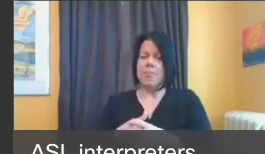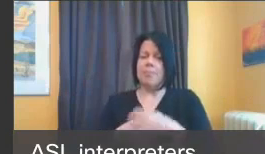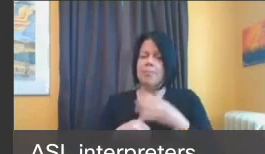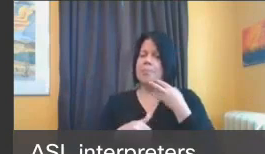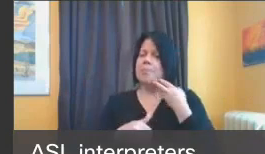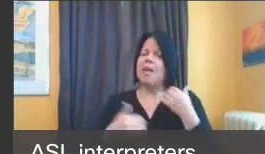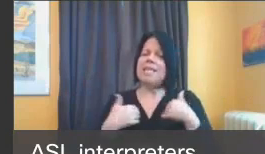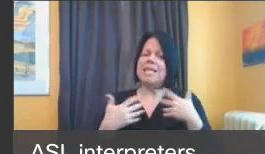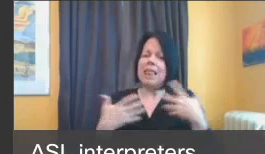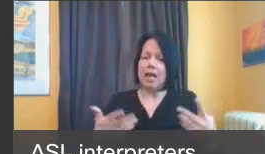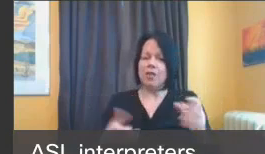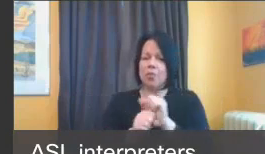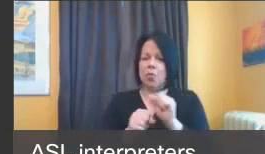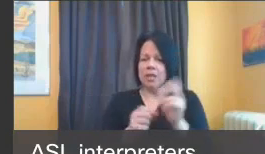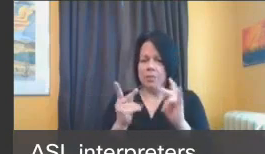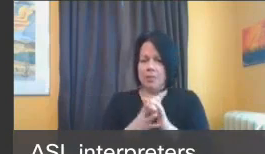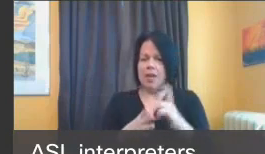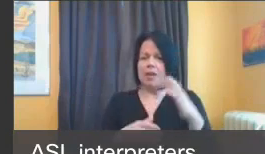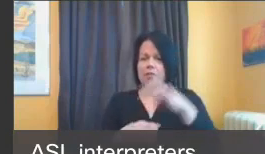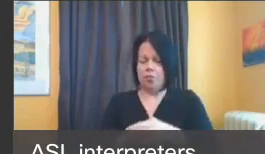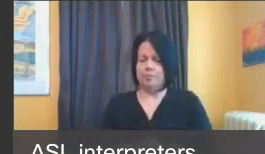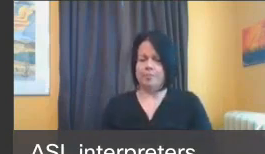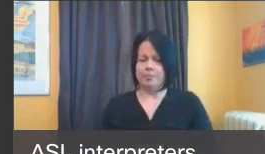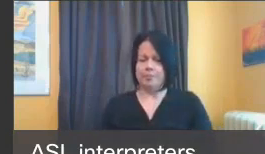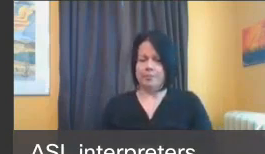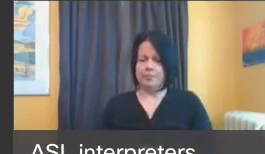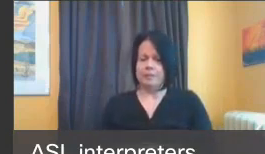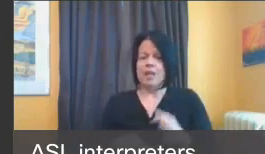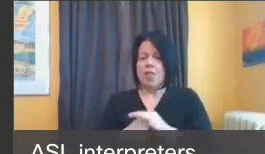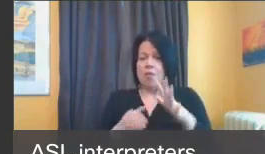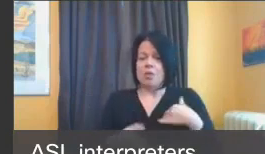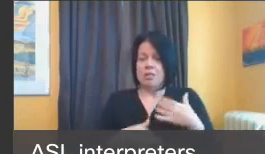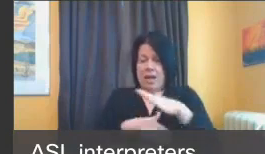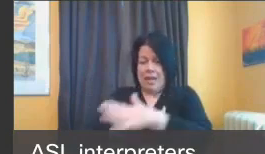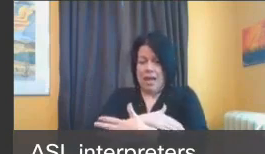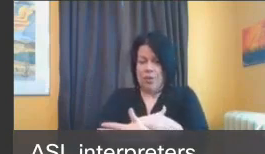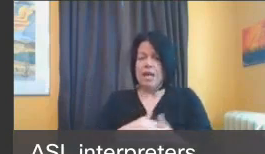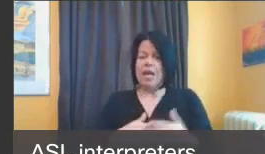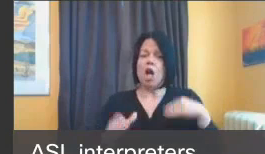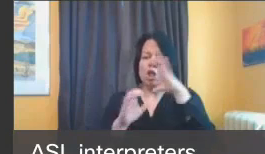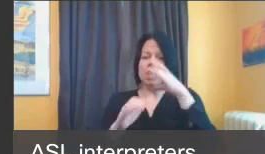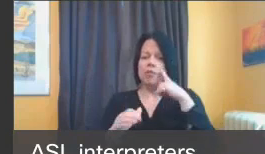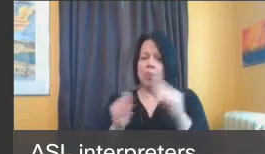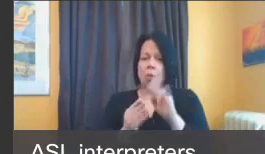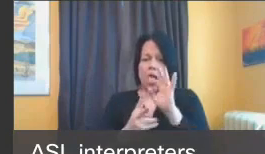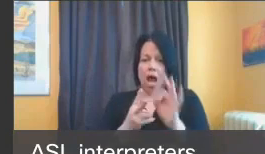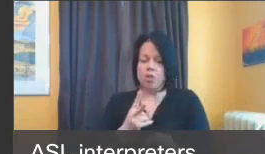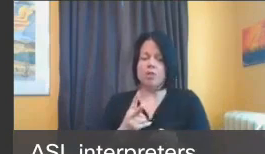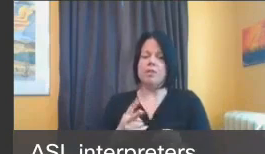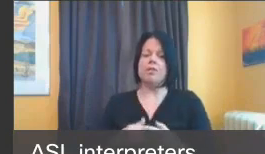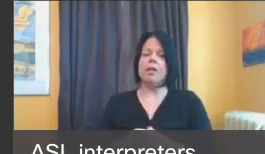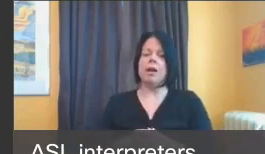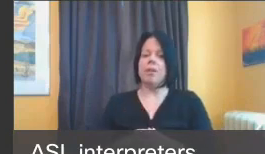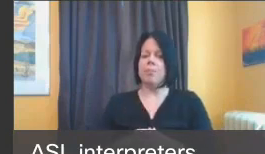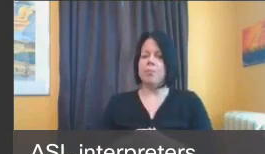working people who participate and vote. The voters in my county are looking for more options. They're looking for